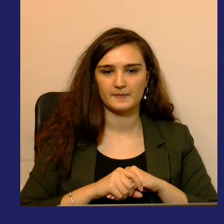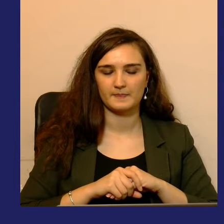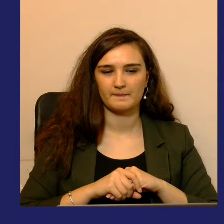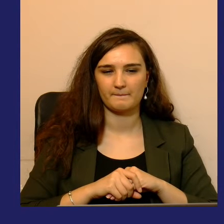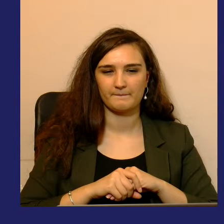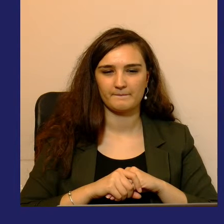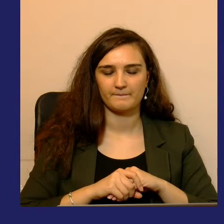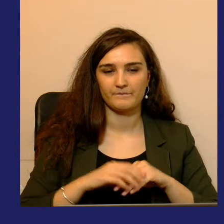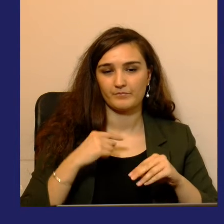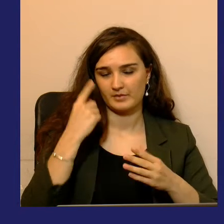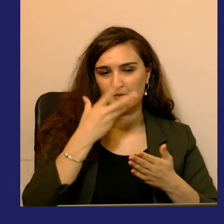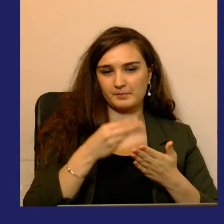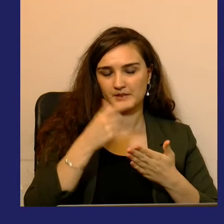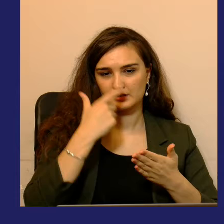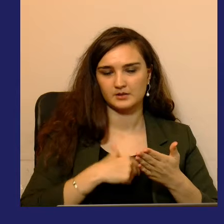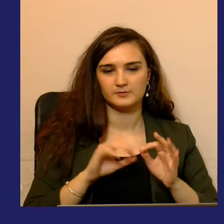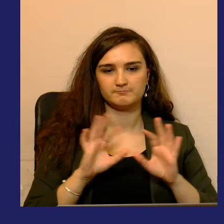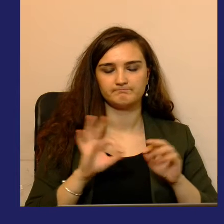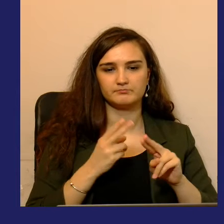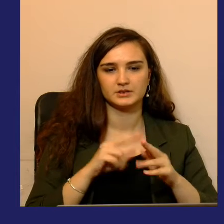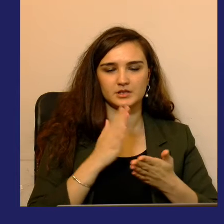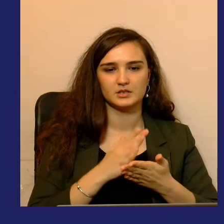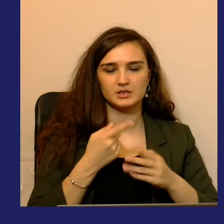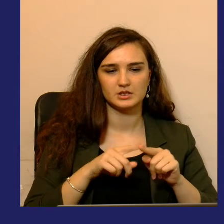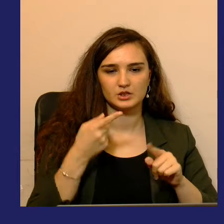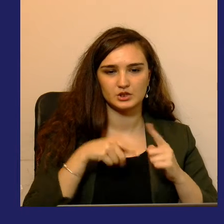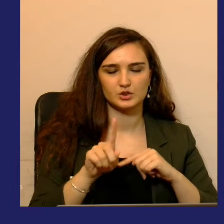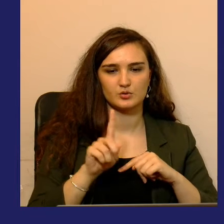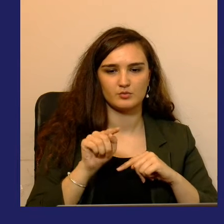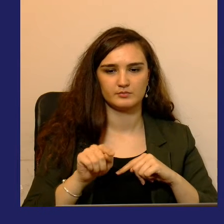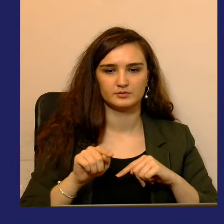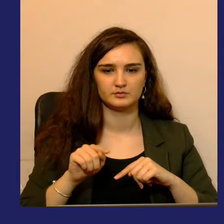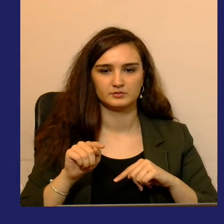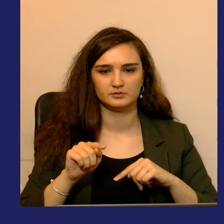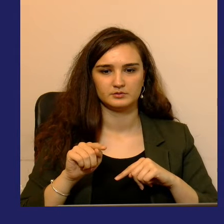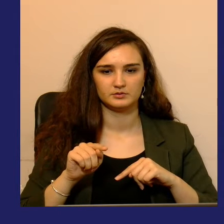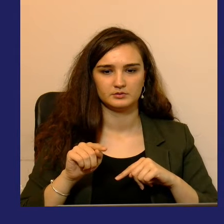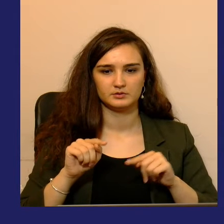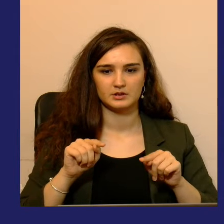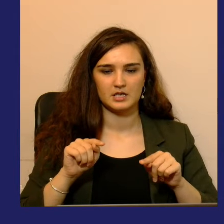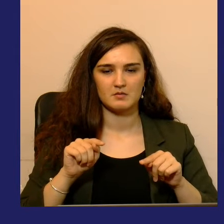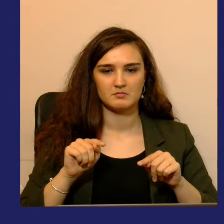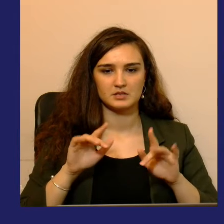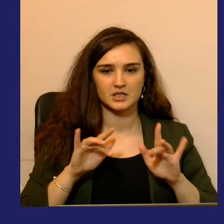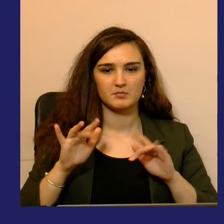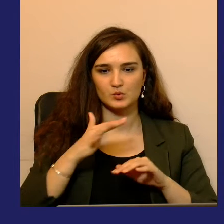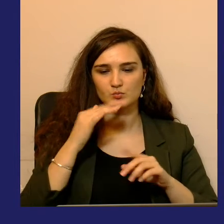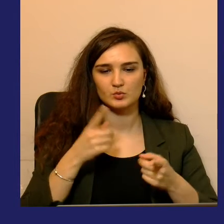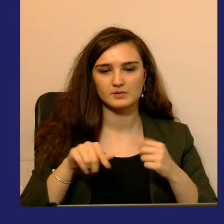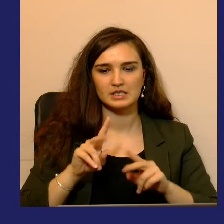these acts are criminalized in most countries, but what we also need is